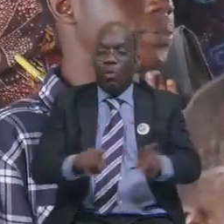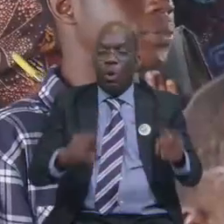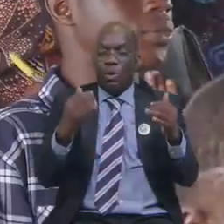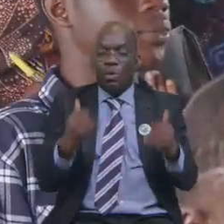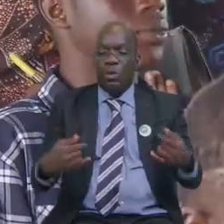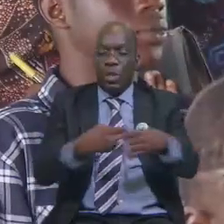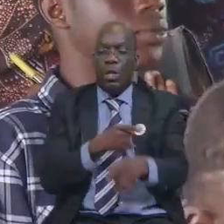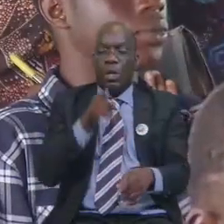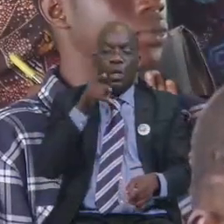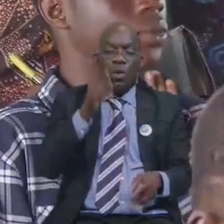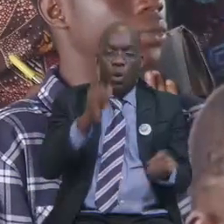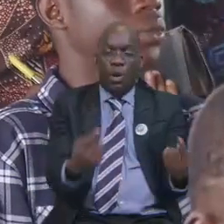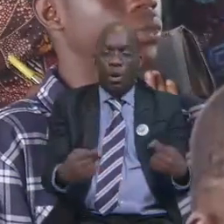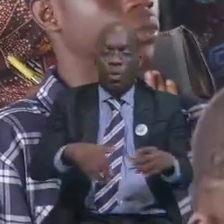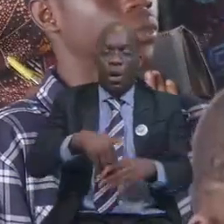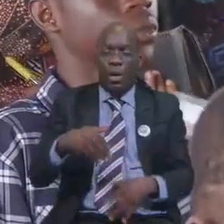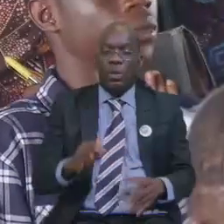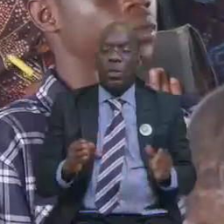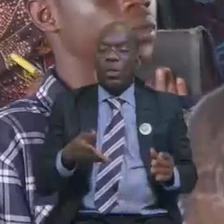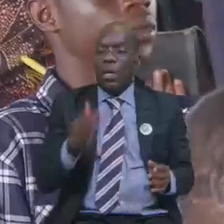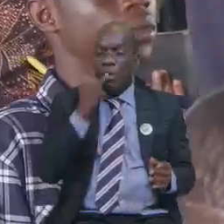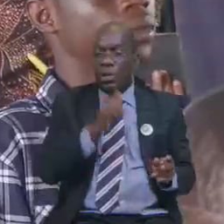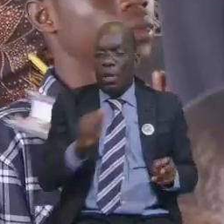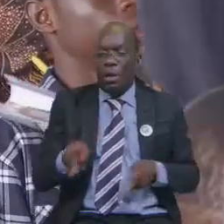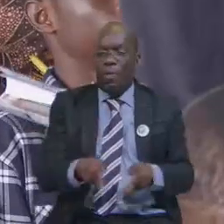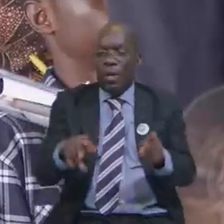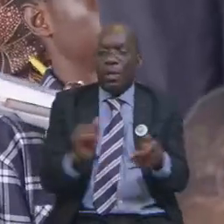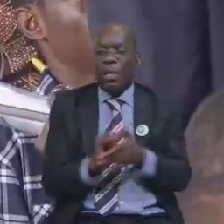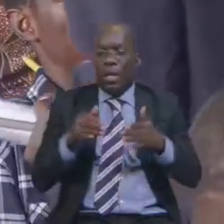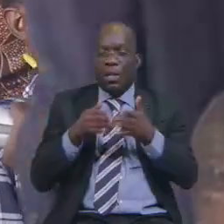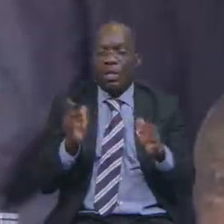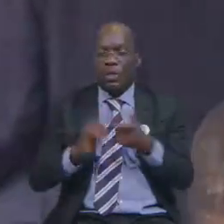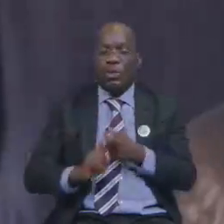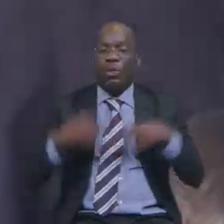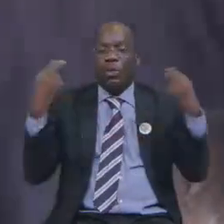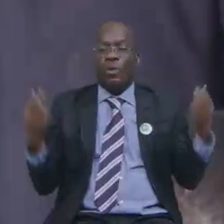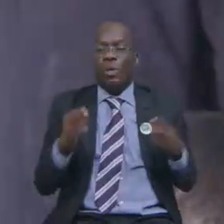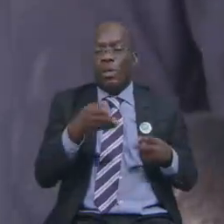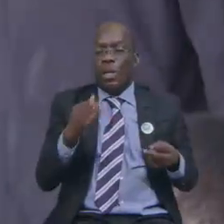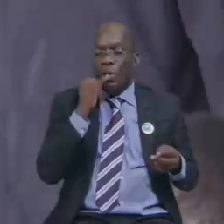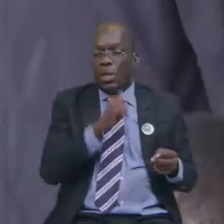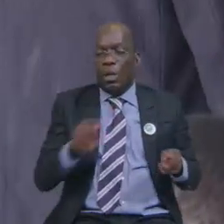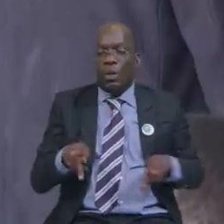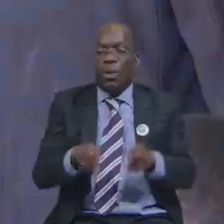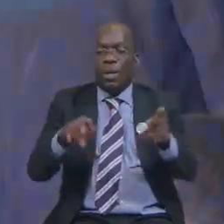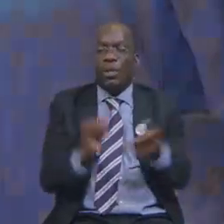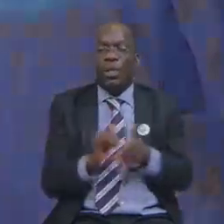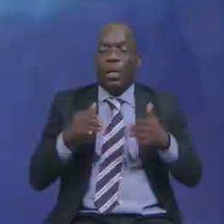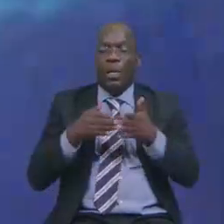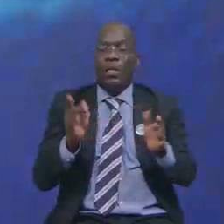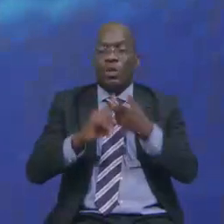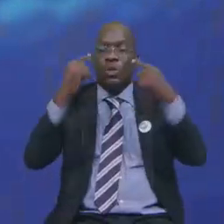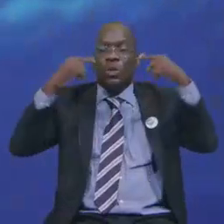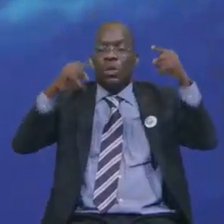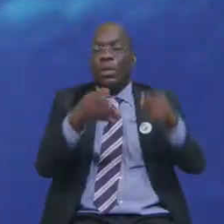is a path that leads to victory. There is a path that leads to success. There is a path that leads